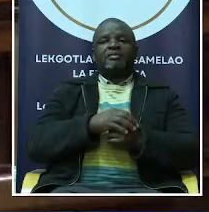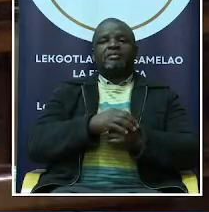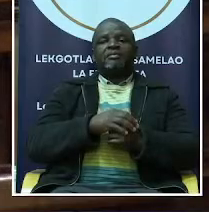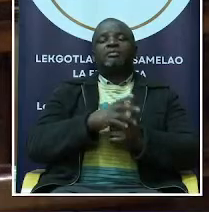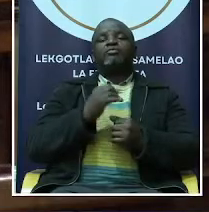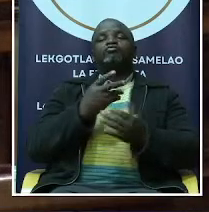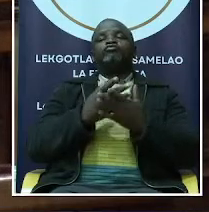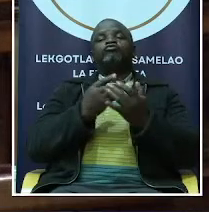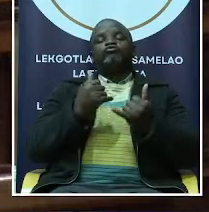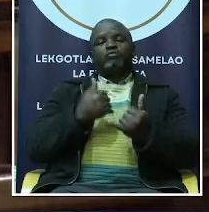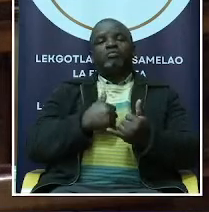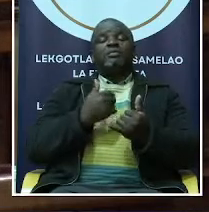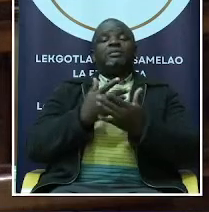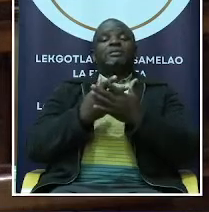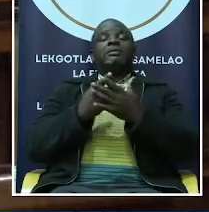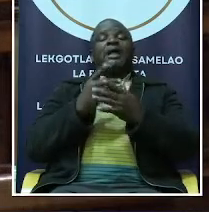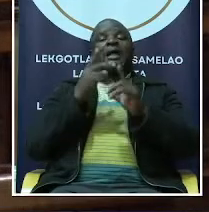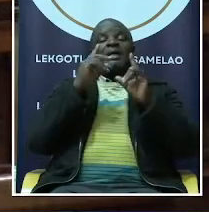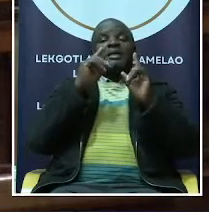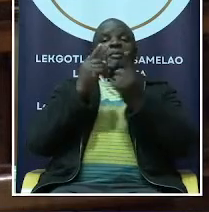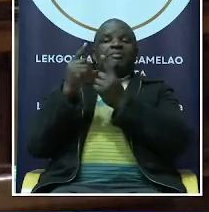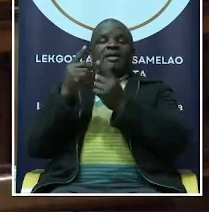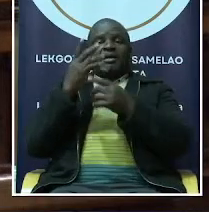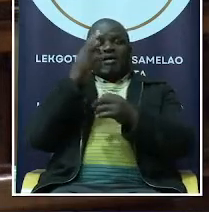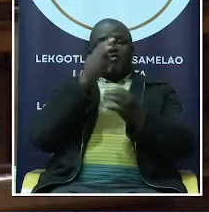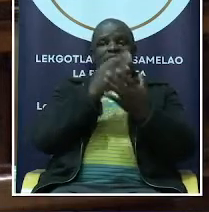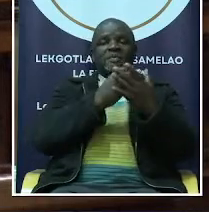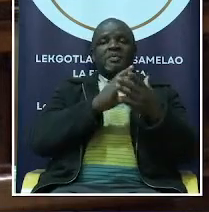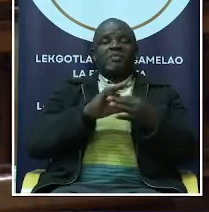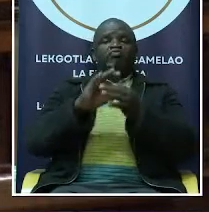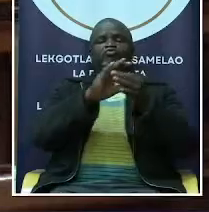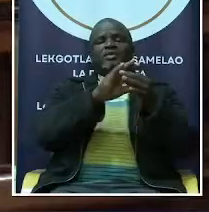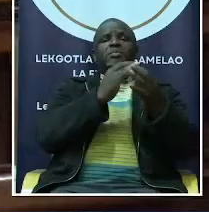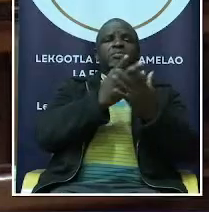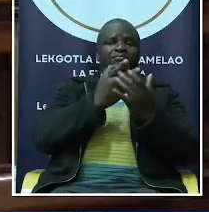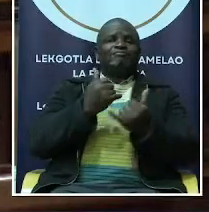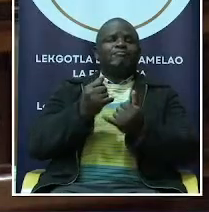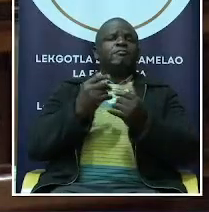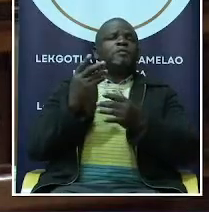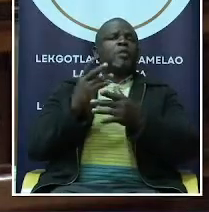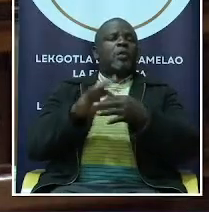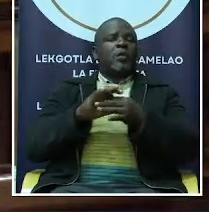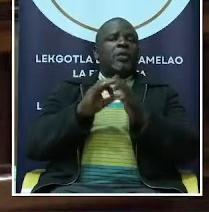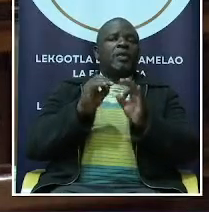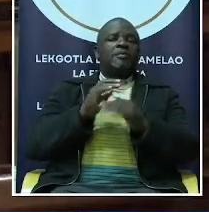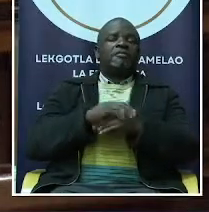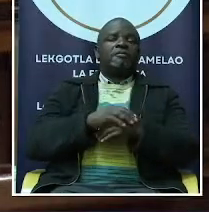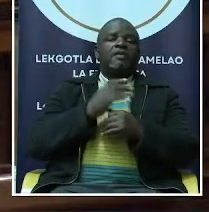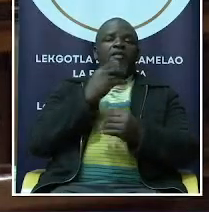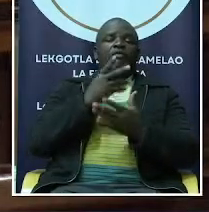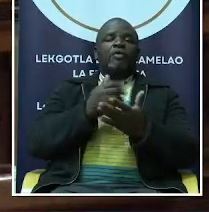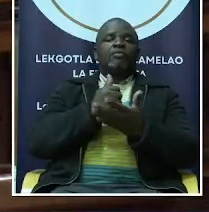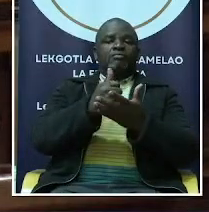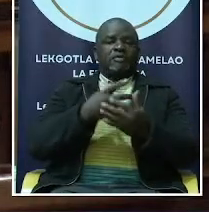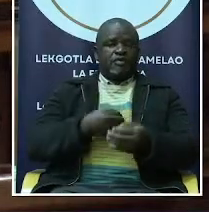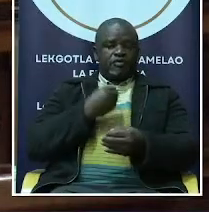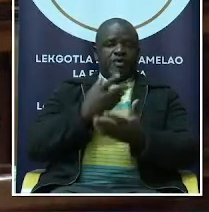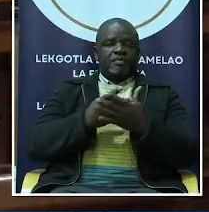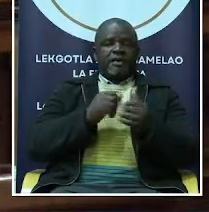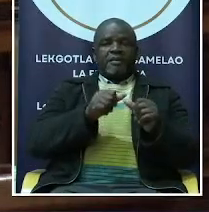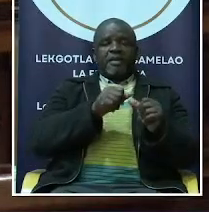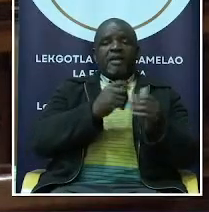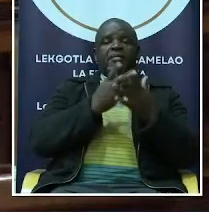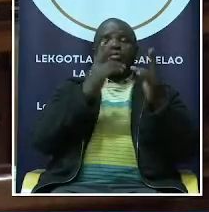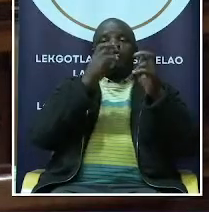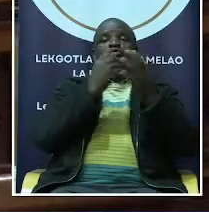strengthen collaboration within the government departments in the Free State to better assist the youth and with youth development, especially in the